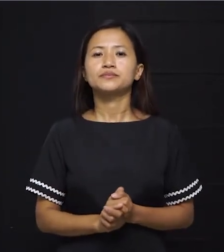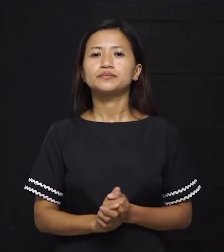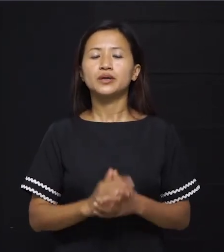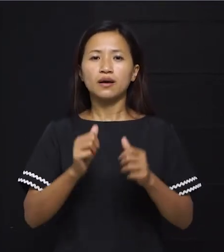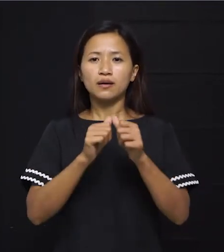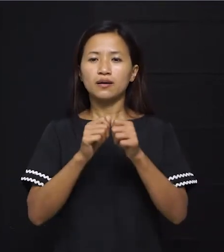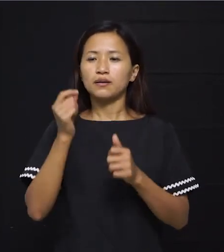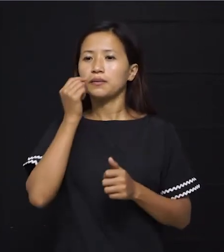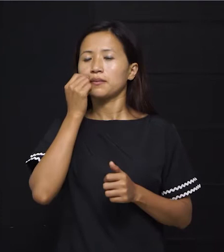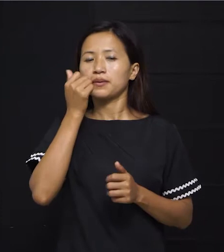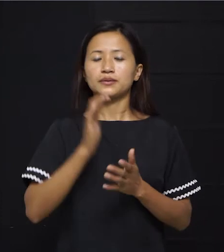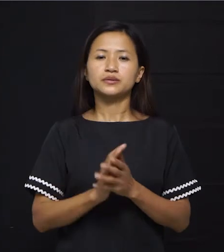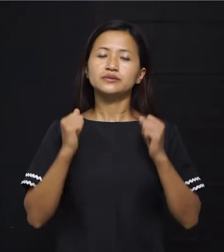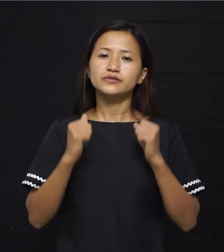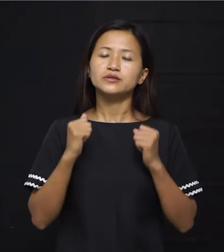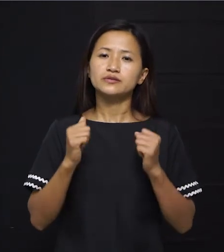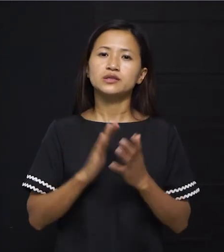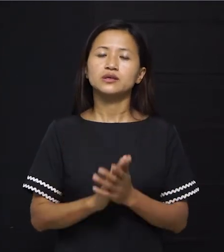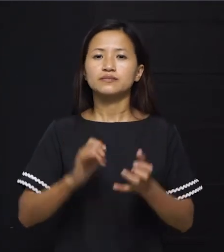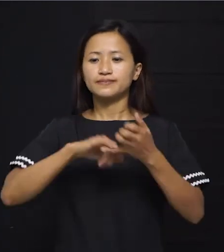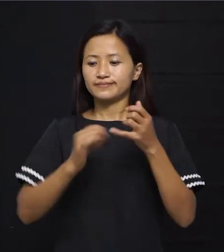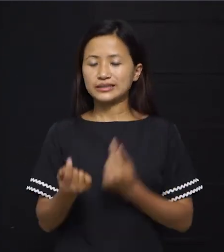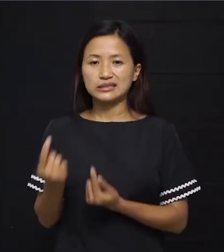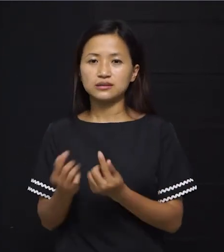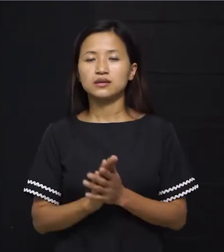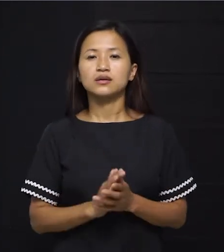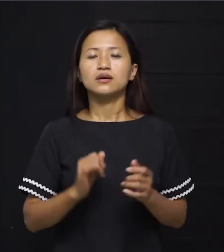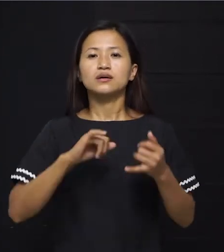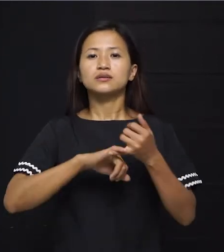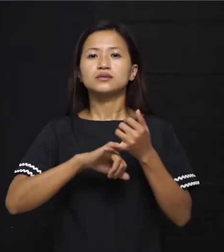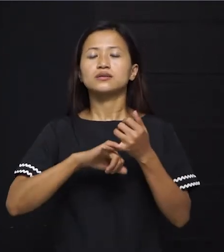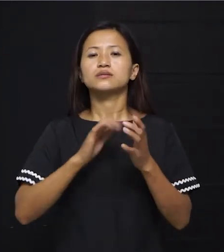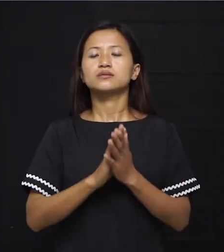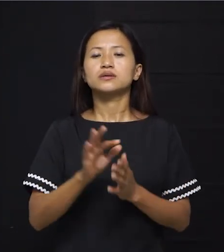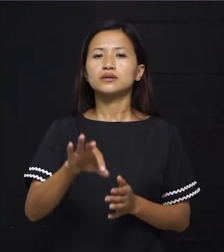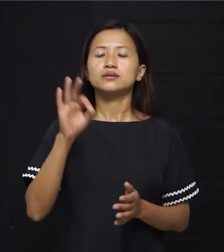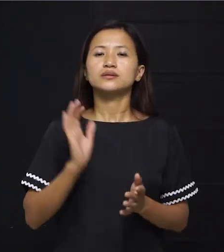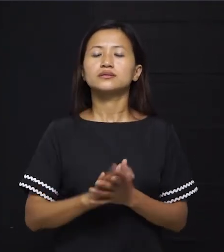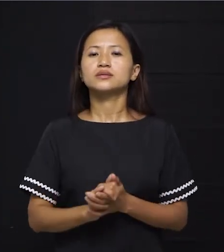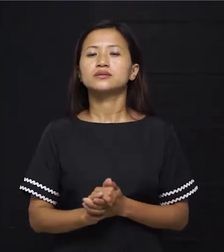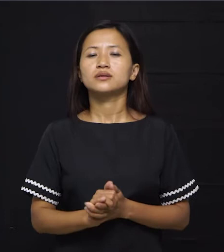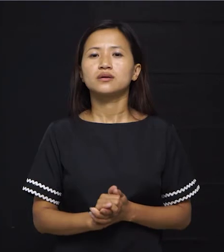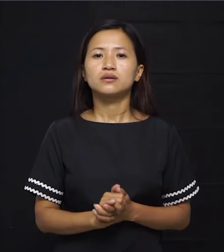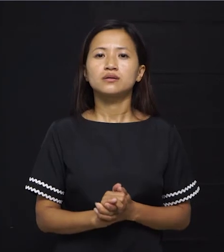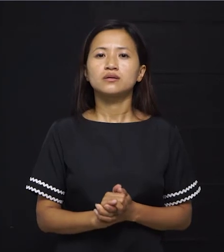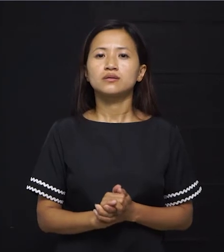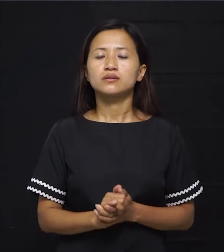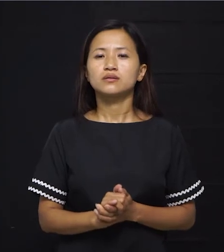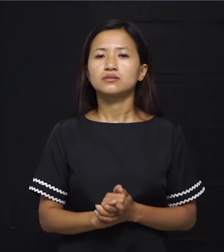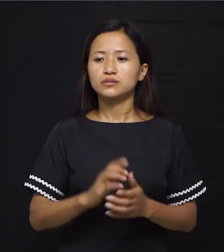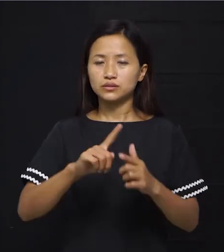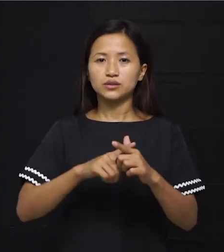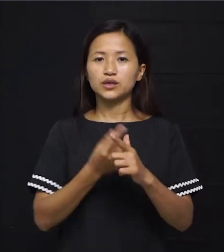is going to face a very difficult situation, because this Sahu elected, okay? He elected